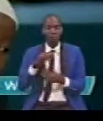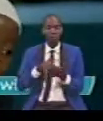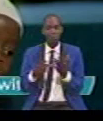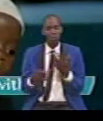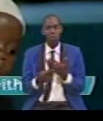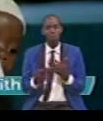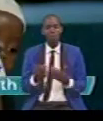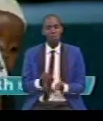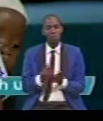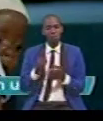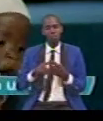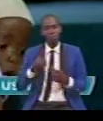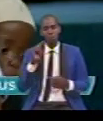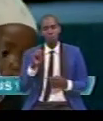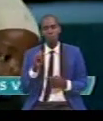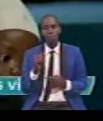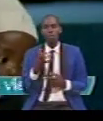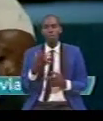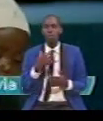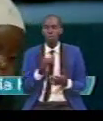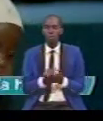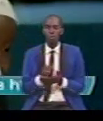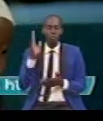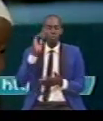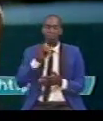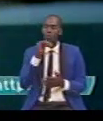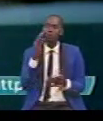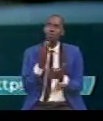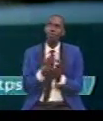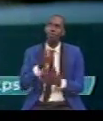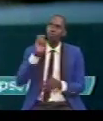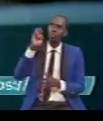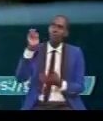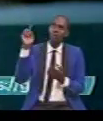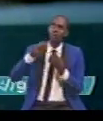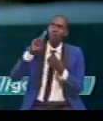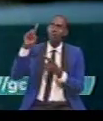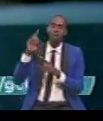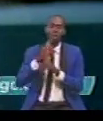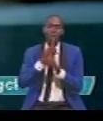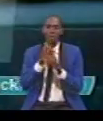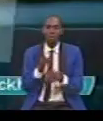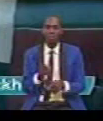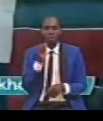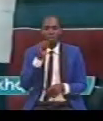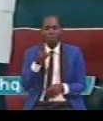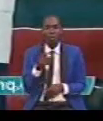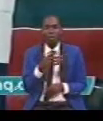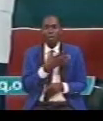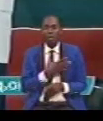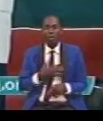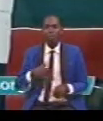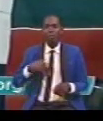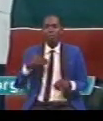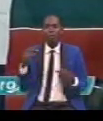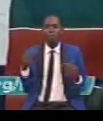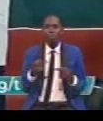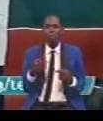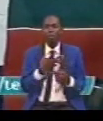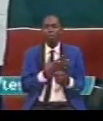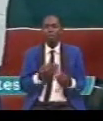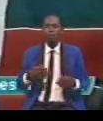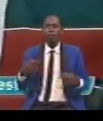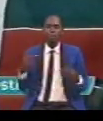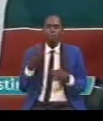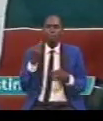testify? I said, I will not stop knocking until you answer me. Suddenly I thought the pain, and the pain was increasing more than I used to feel it.